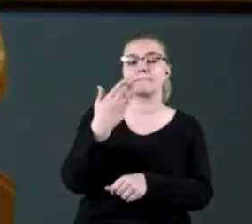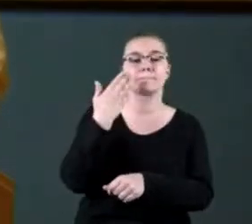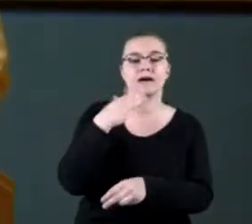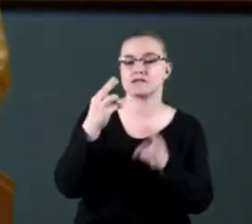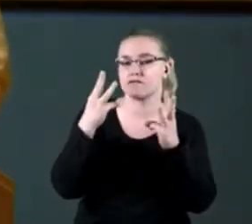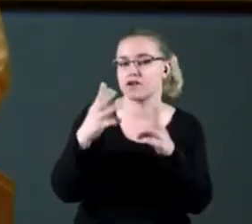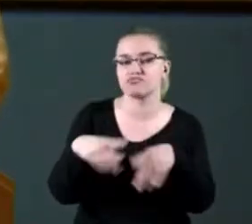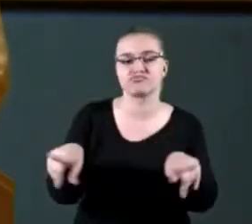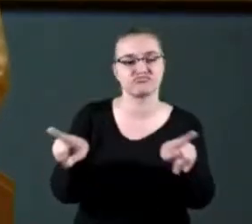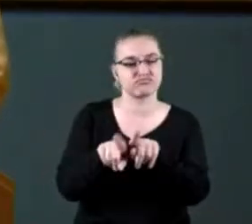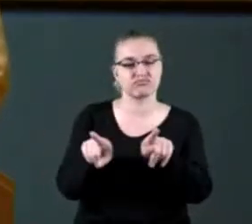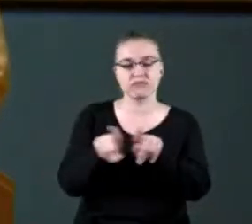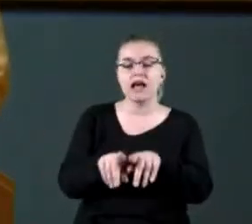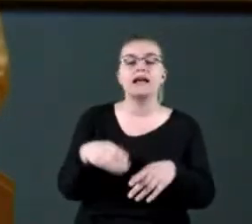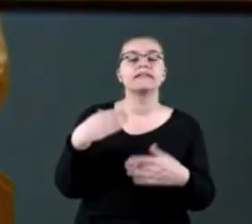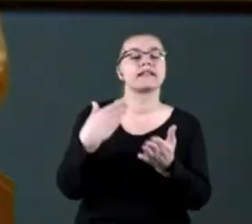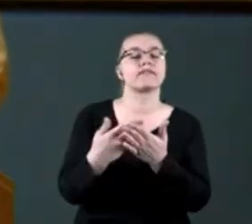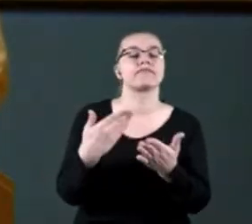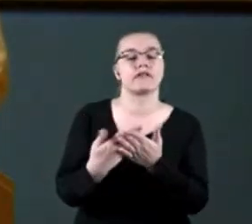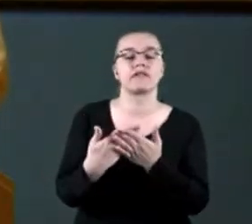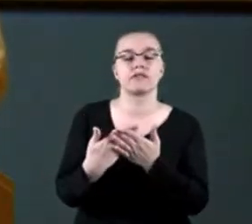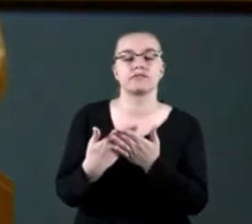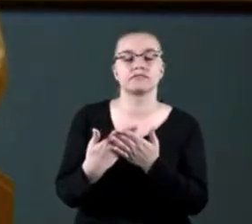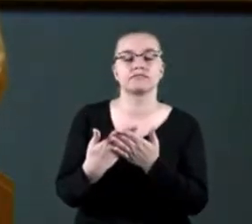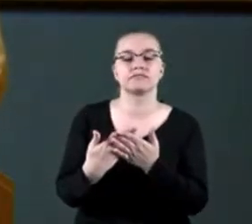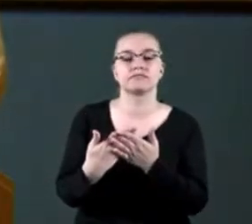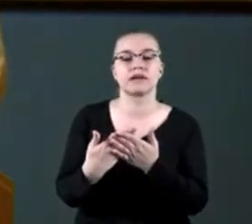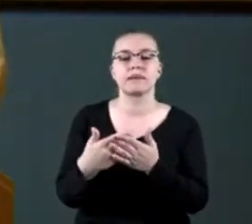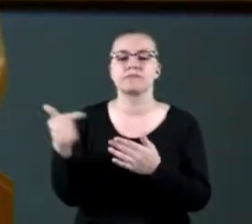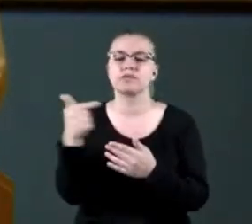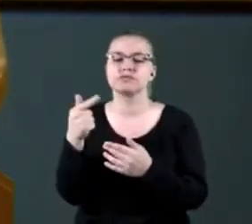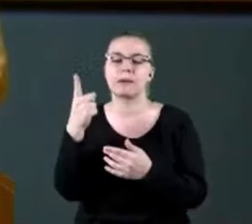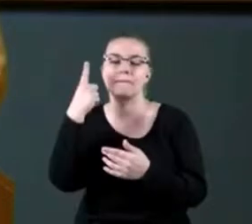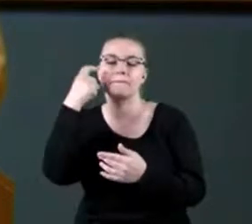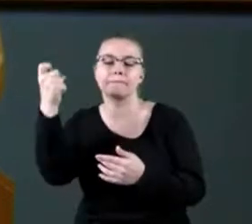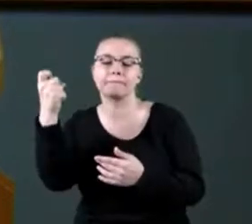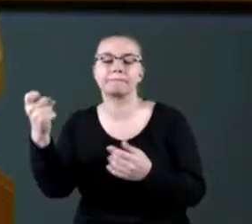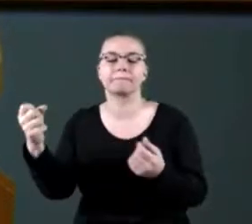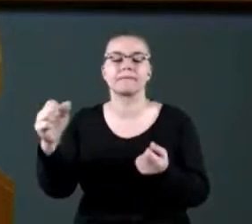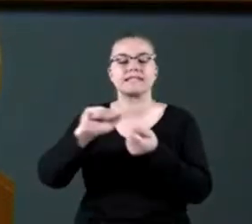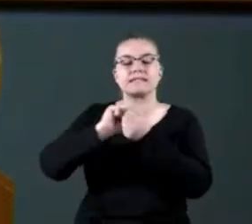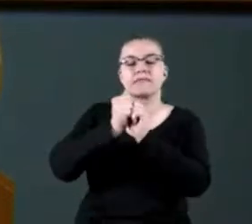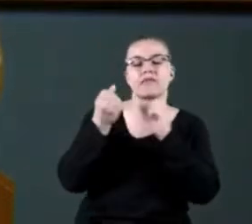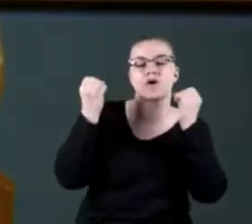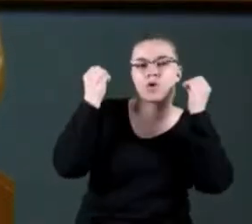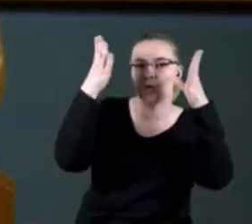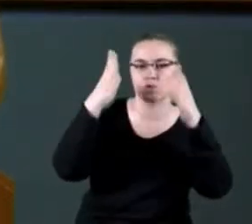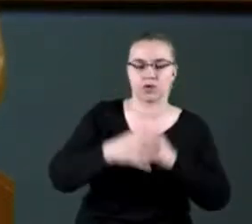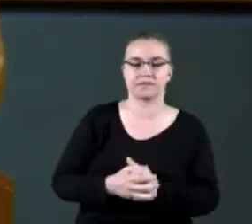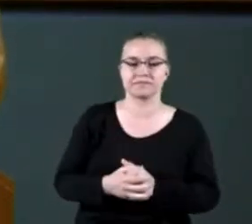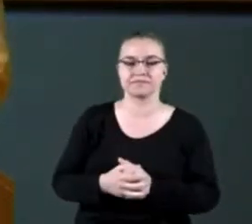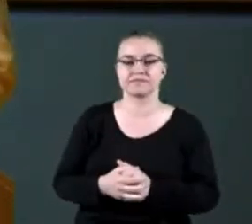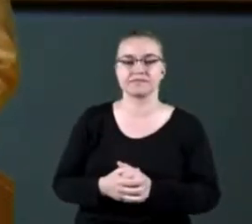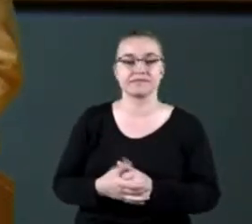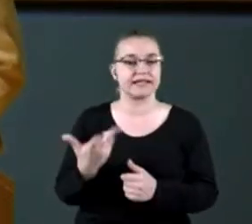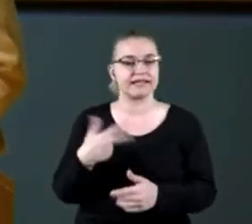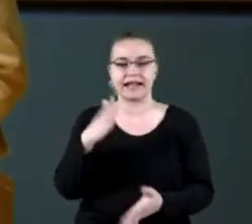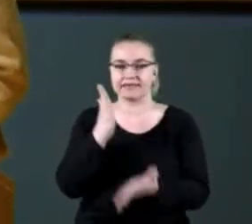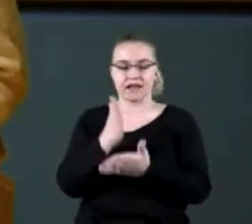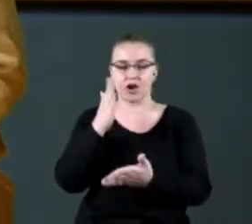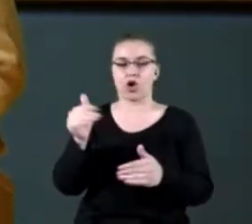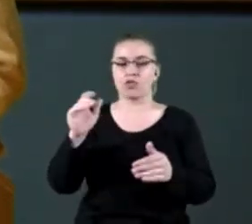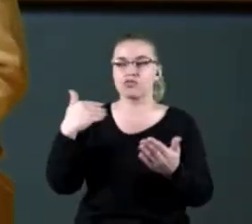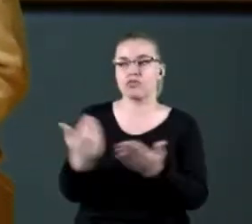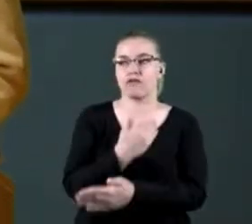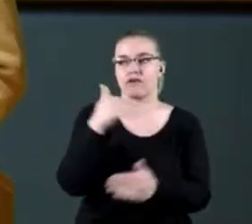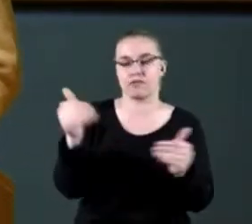to take into consideration changes of culture. It's not only about putting there new regulation and opportunities, we also need to make